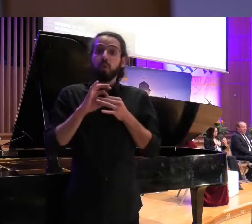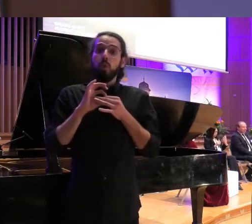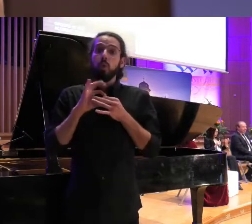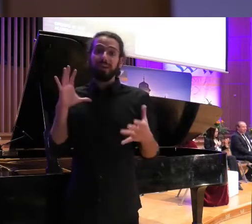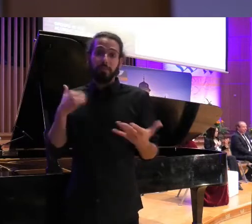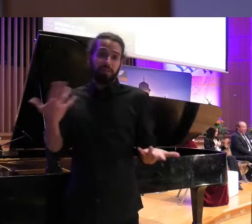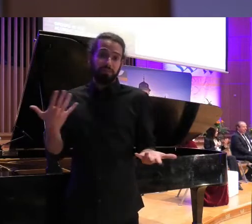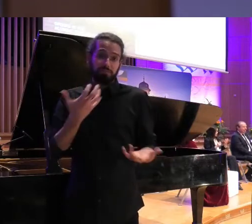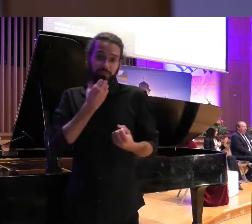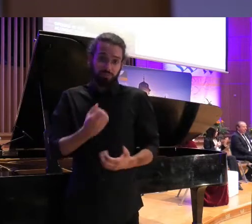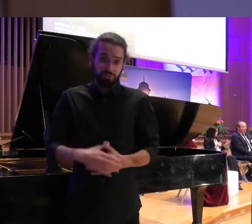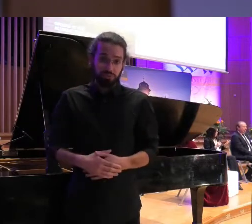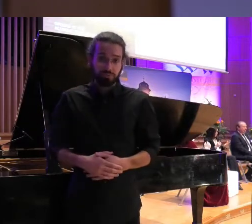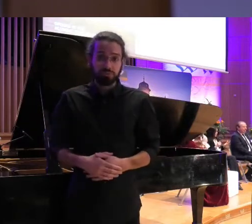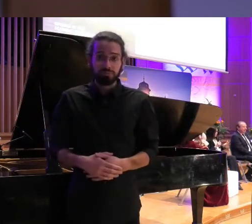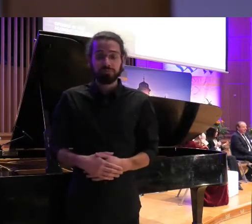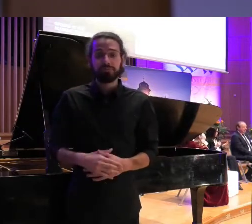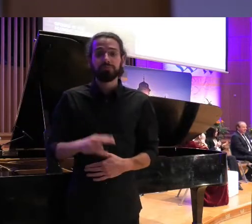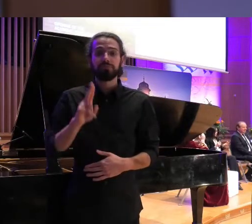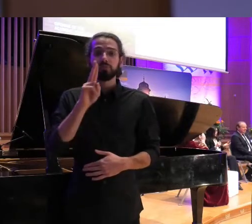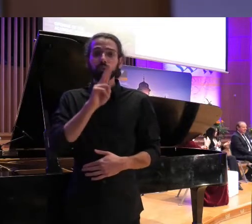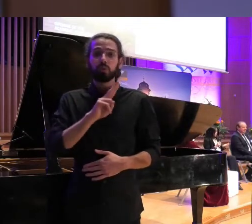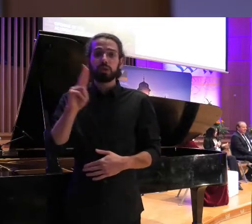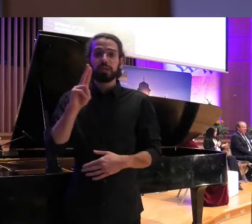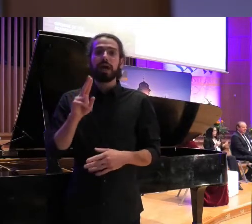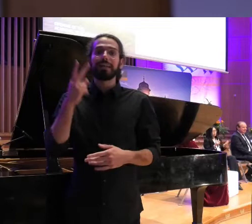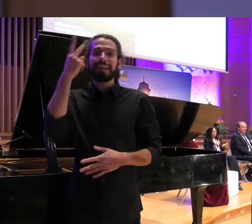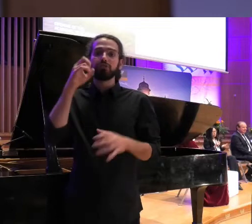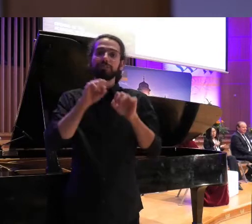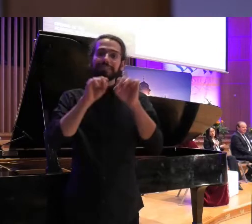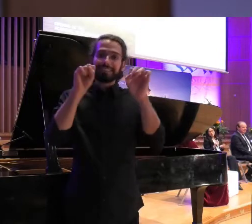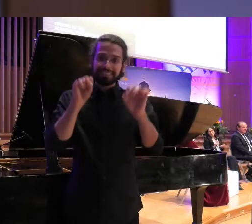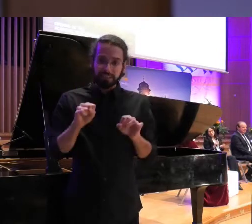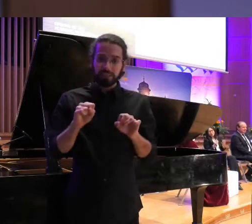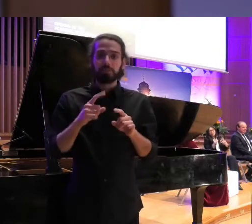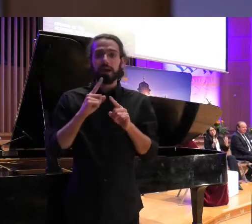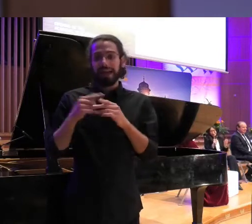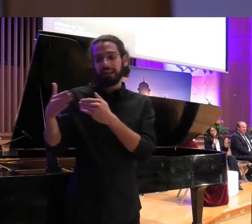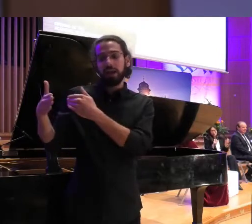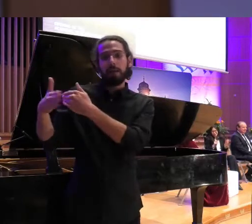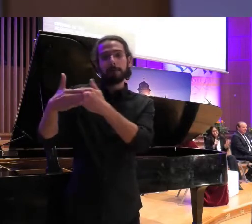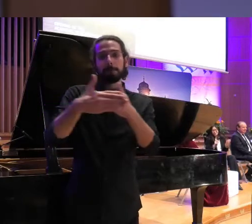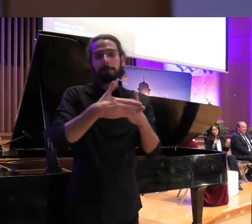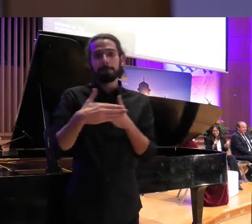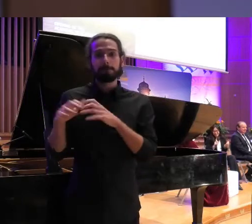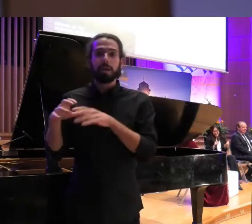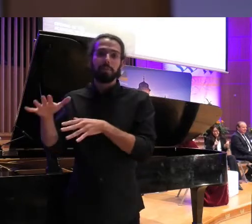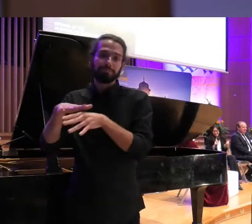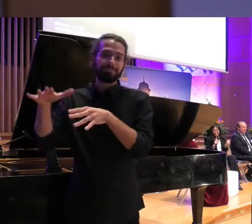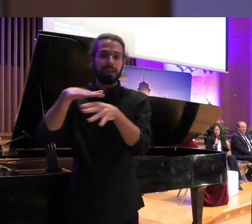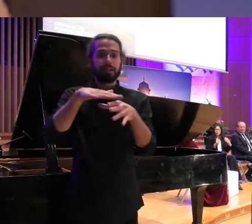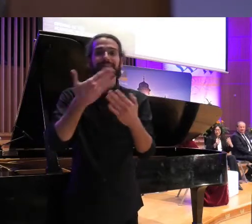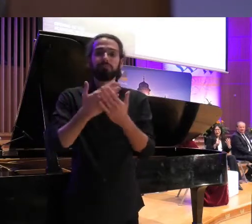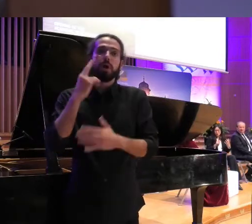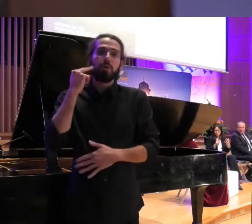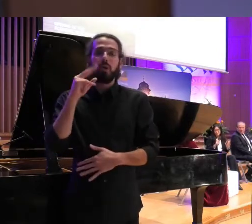to advise the United Nations system, but also its member states. That is why we are called university,